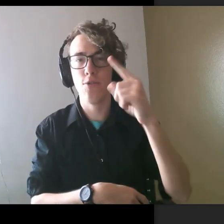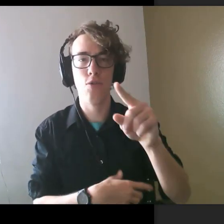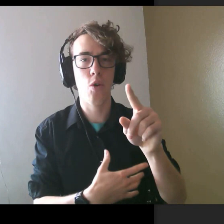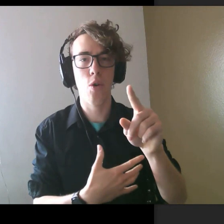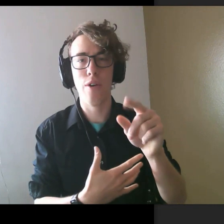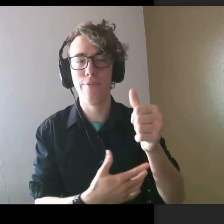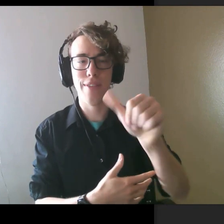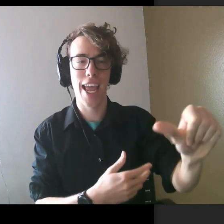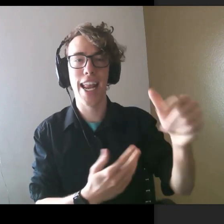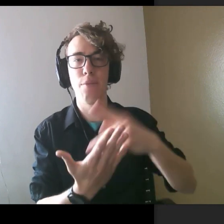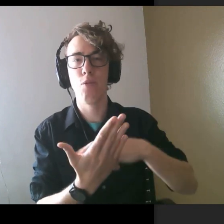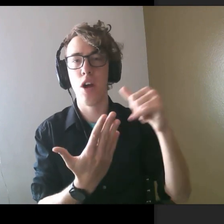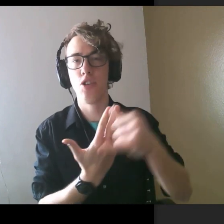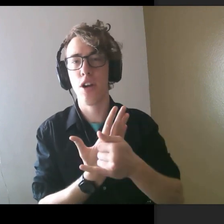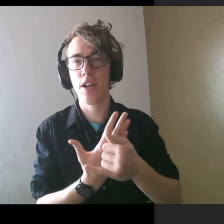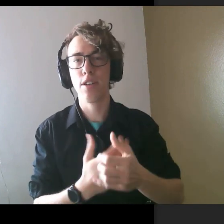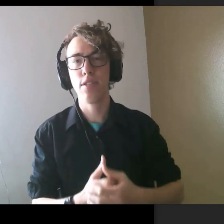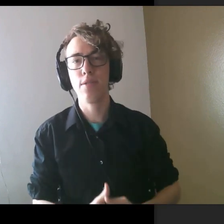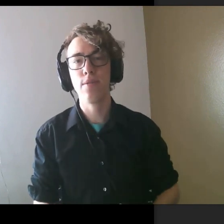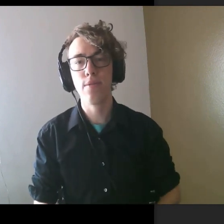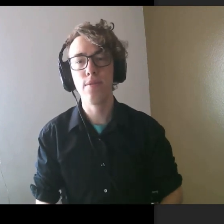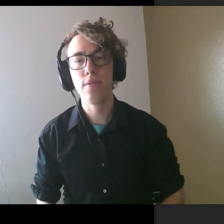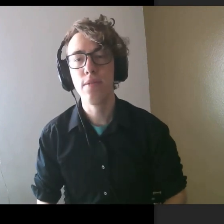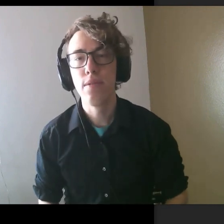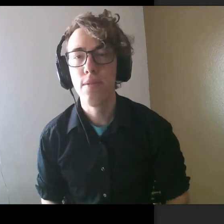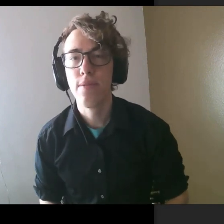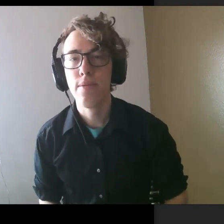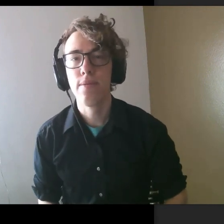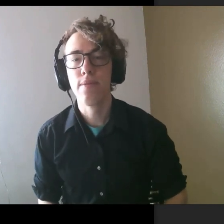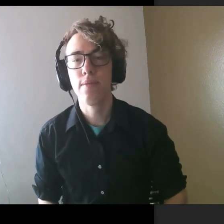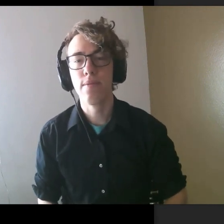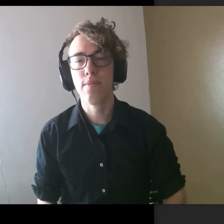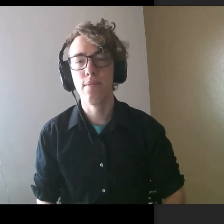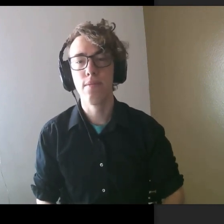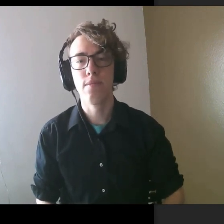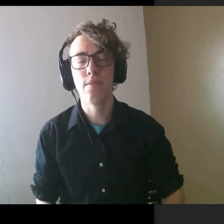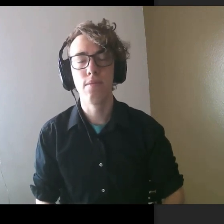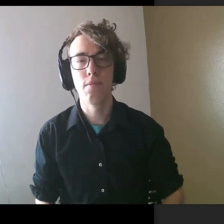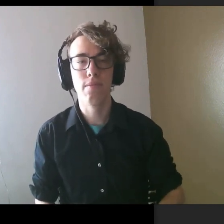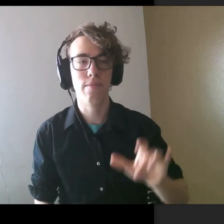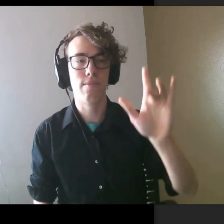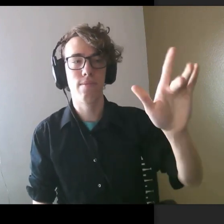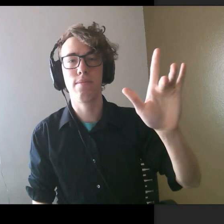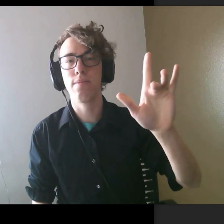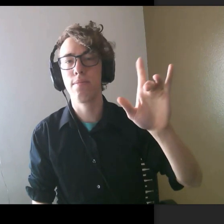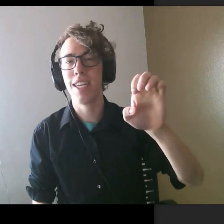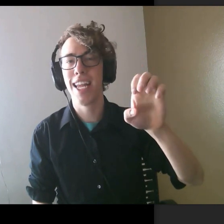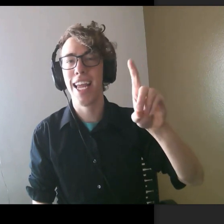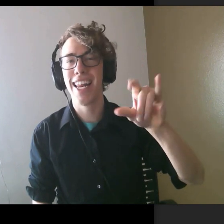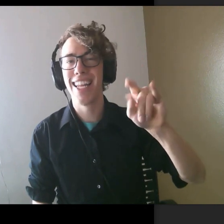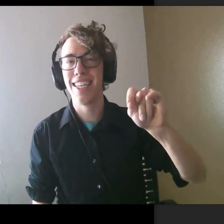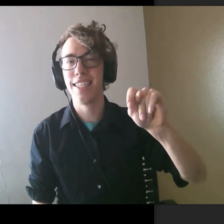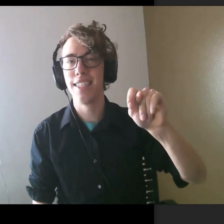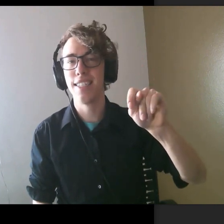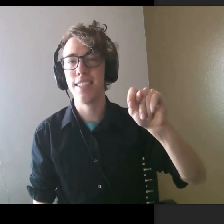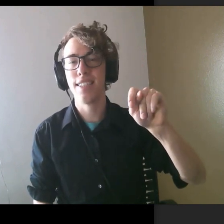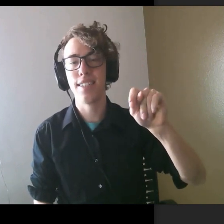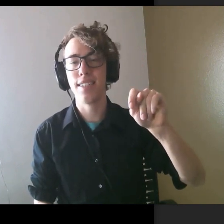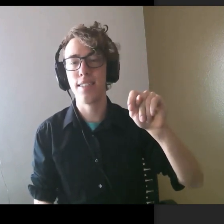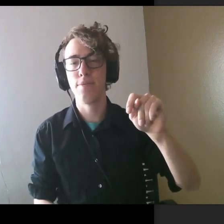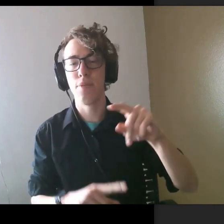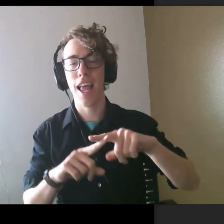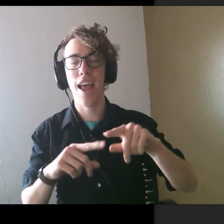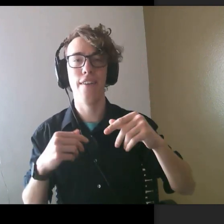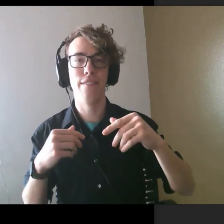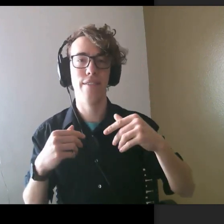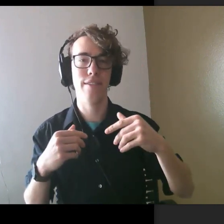need to do some edits on. All right, up at the top right, I'm going to hit the edit button, and it's going to give me some options. The